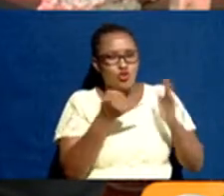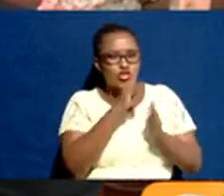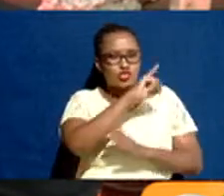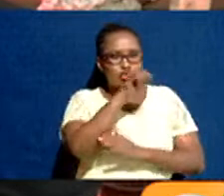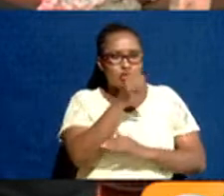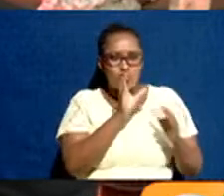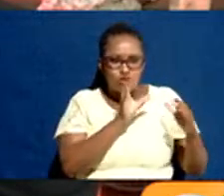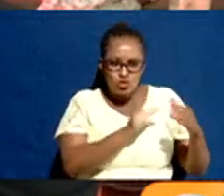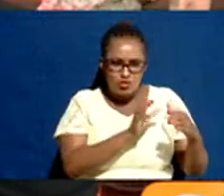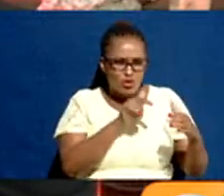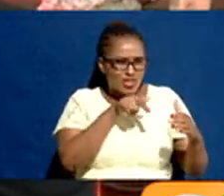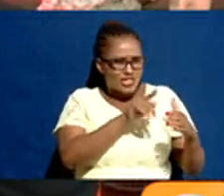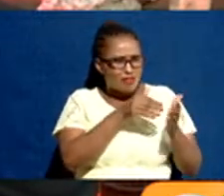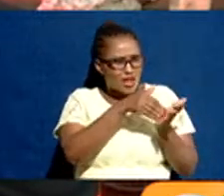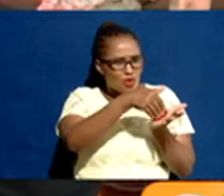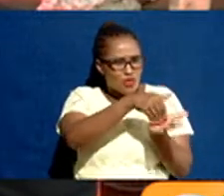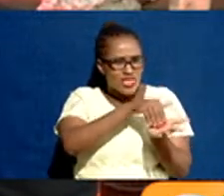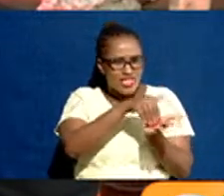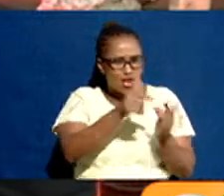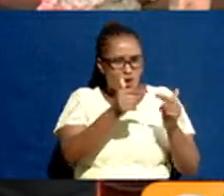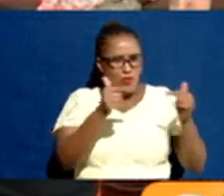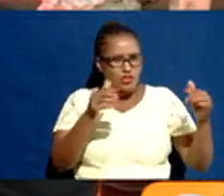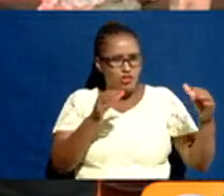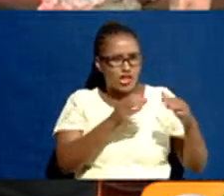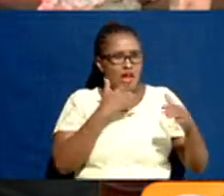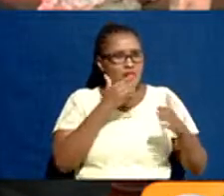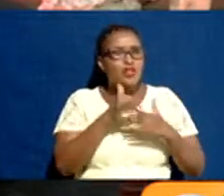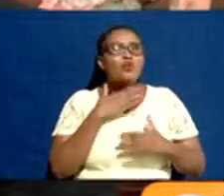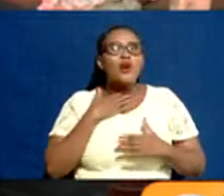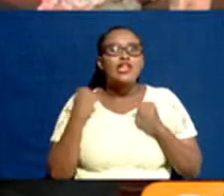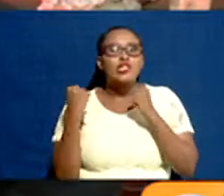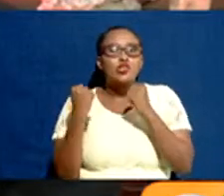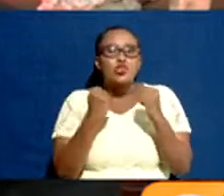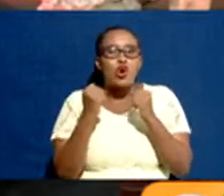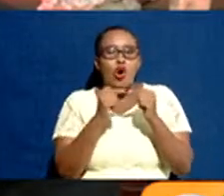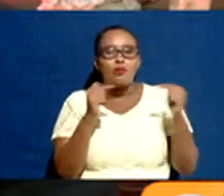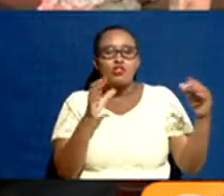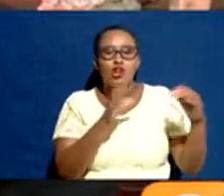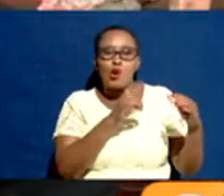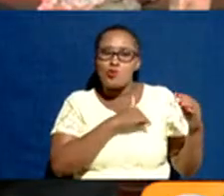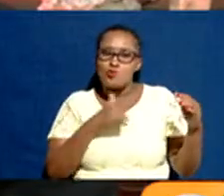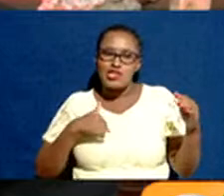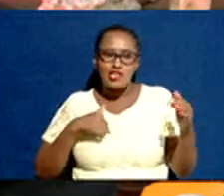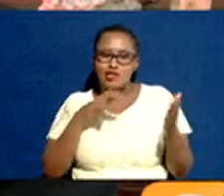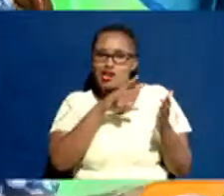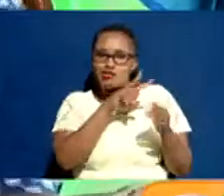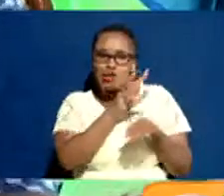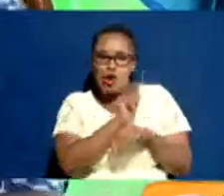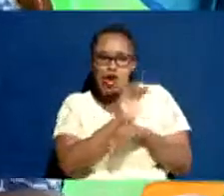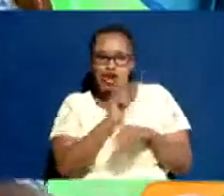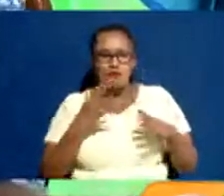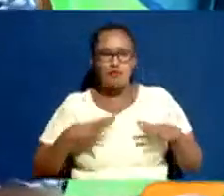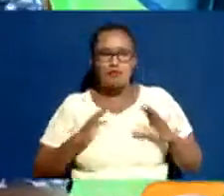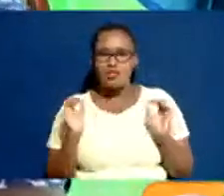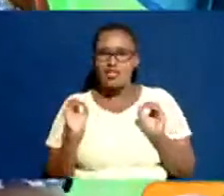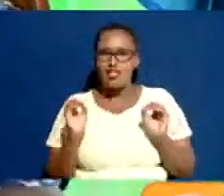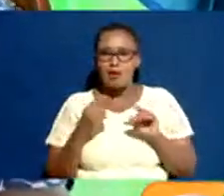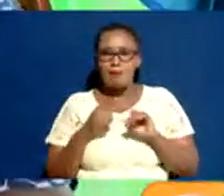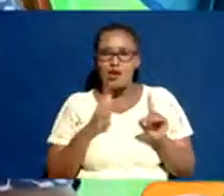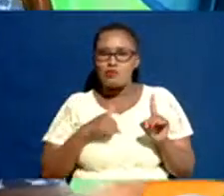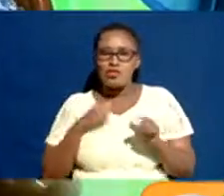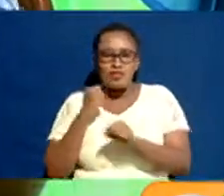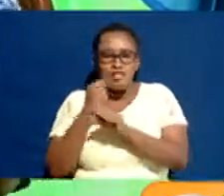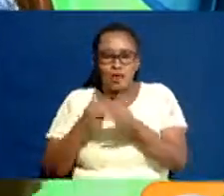you not weakening the same opposition? You said you want a strong opposition. We are not quoting anybody. They are quoting us. What do you want us to do when they come to